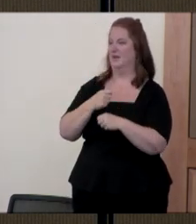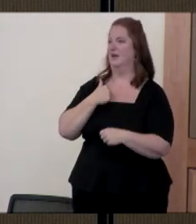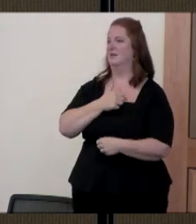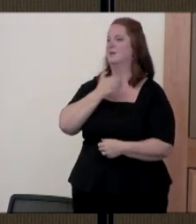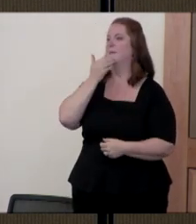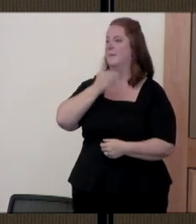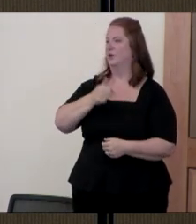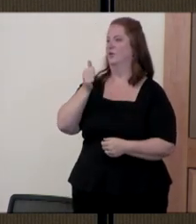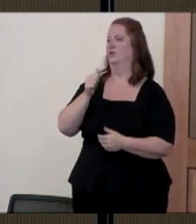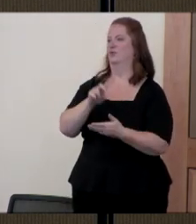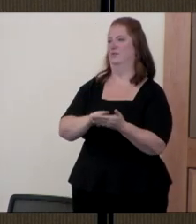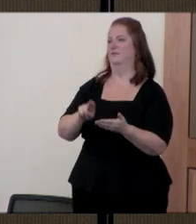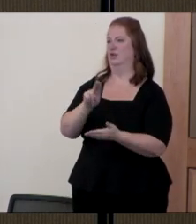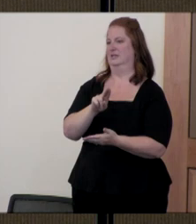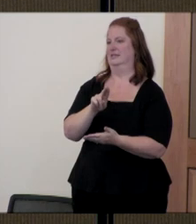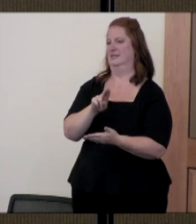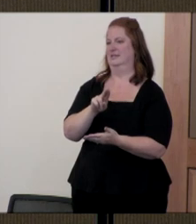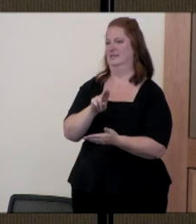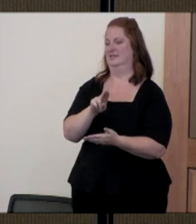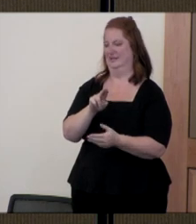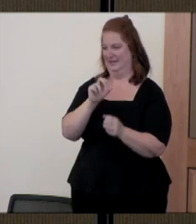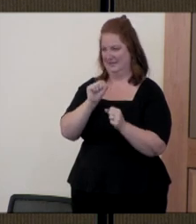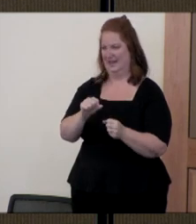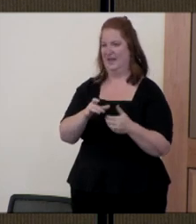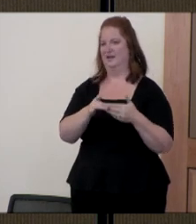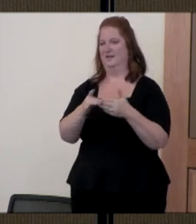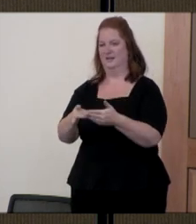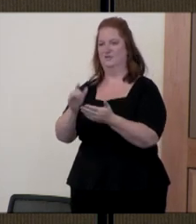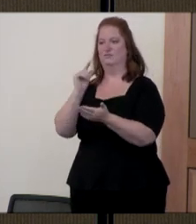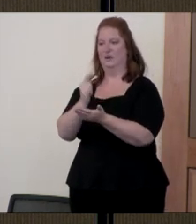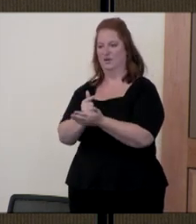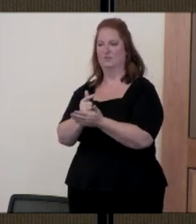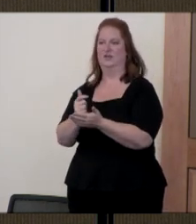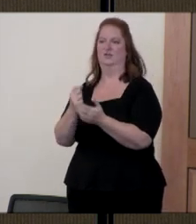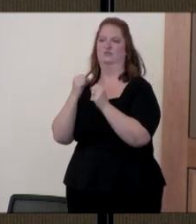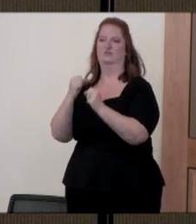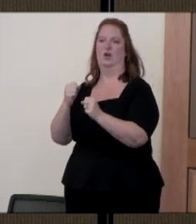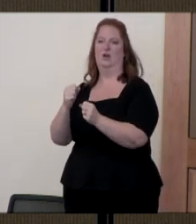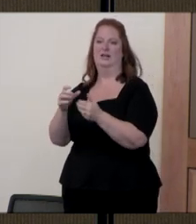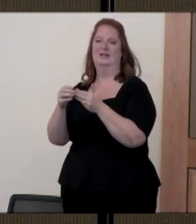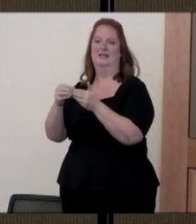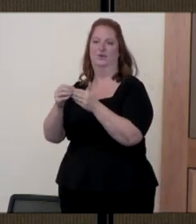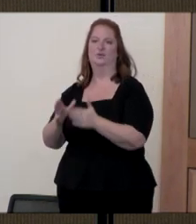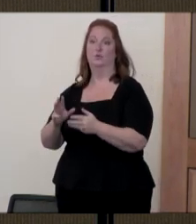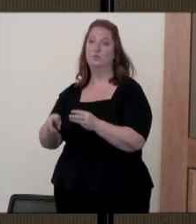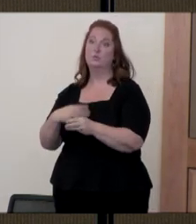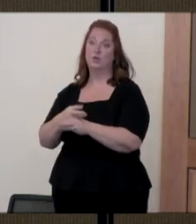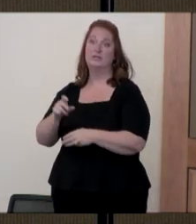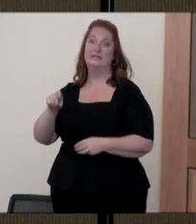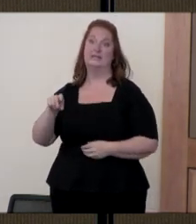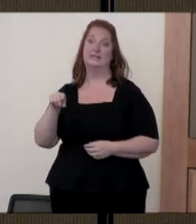stronger university that graduates better, stronger leaders who the world needs.